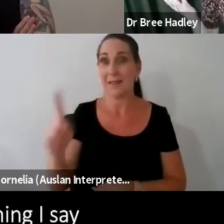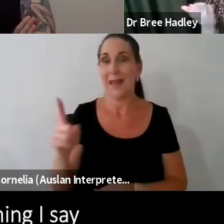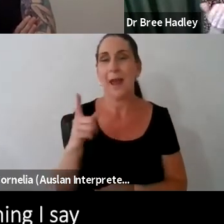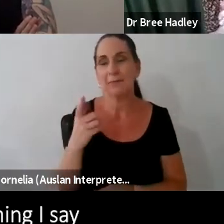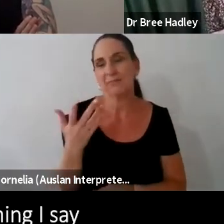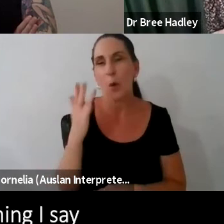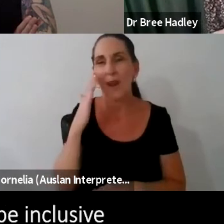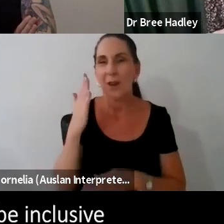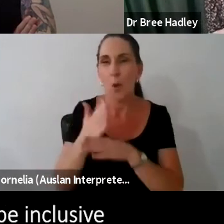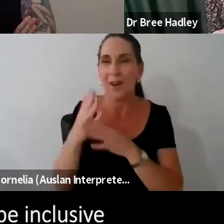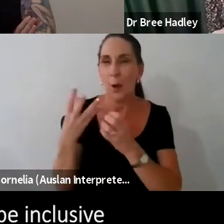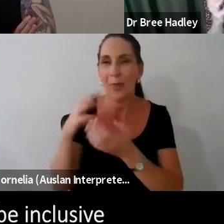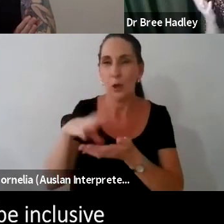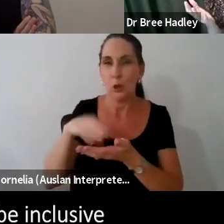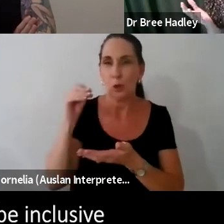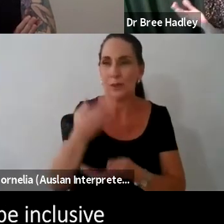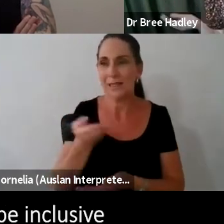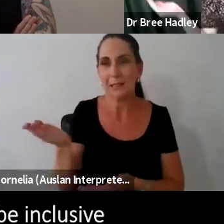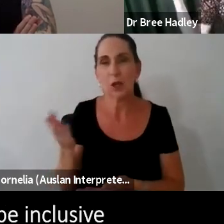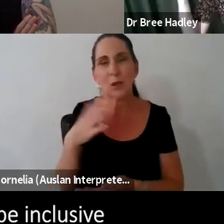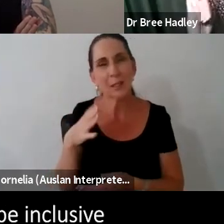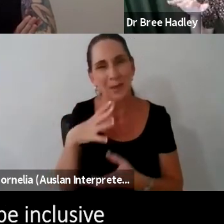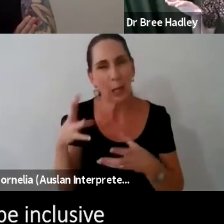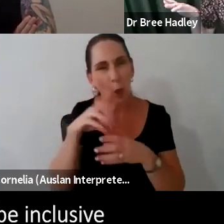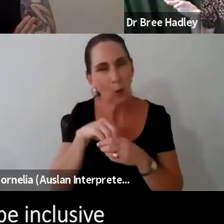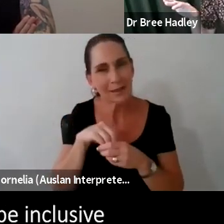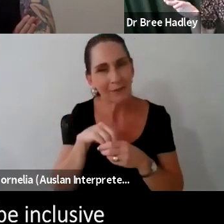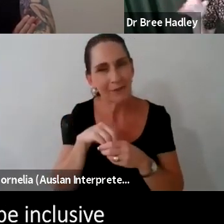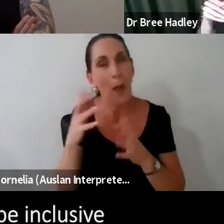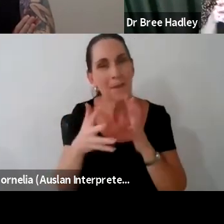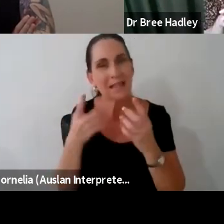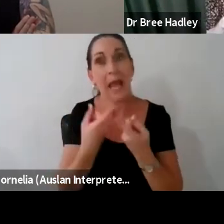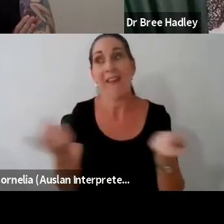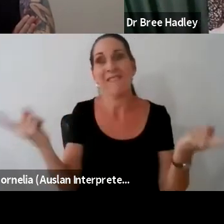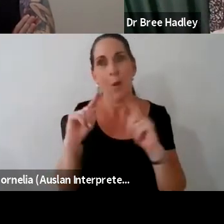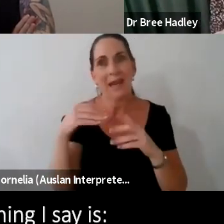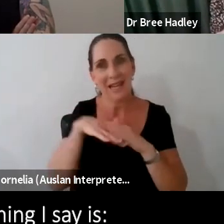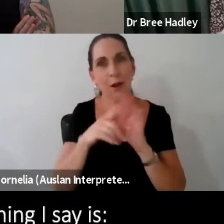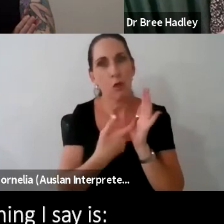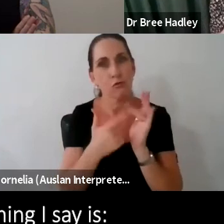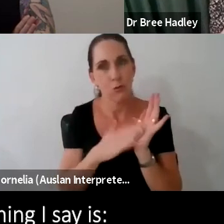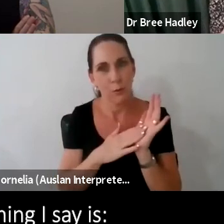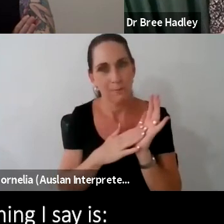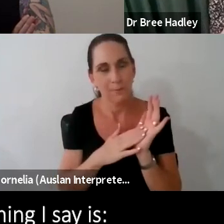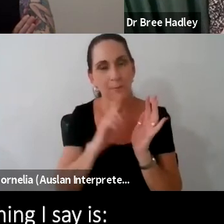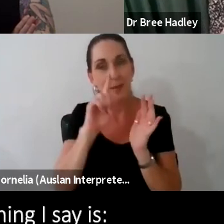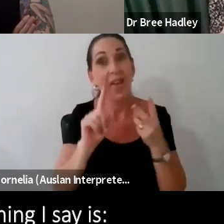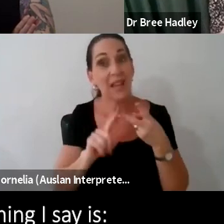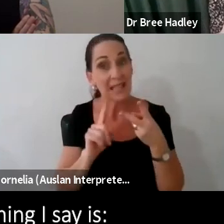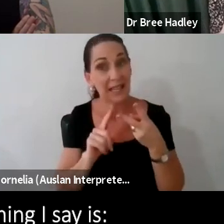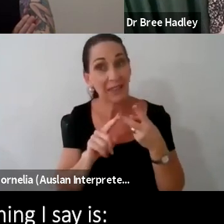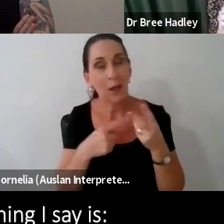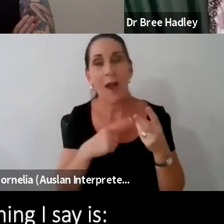working with students, you need to be inclusive, and inclusive means everyone in the room. The second thing I say is we